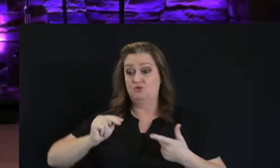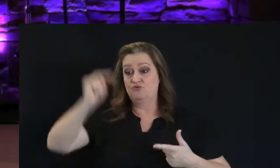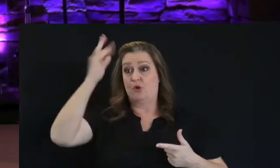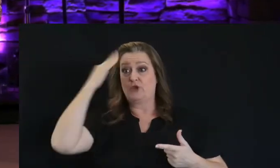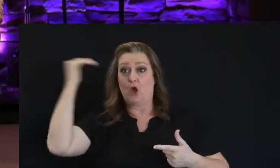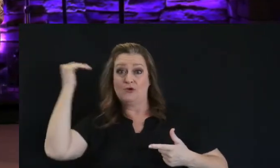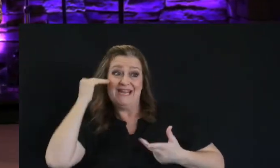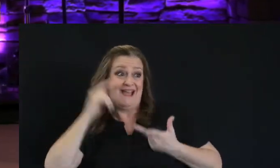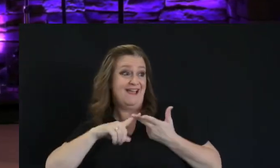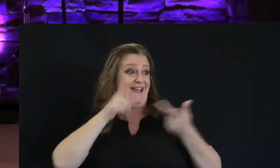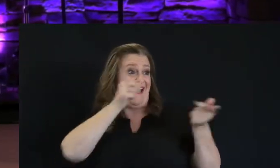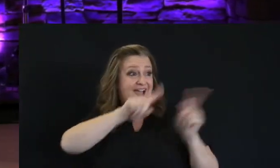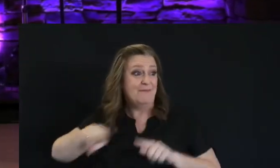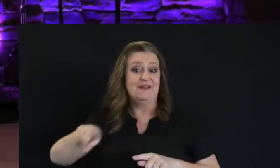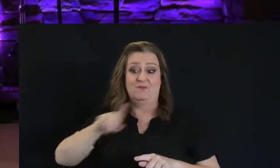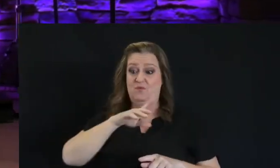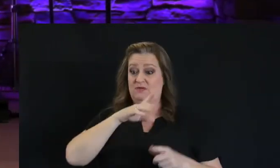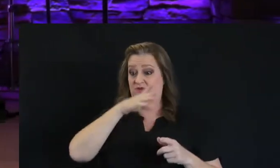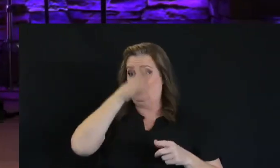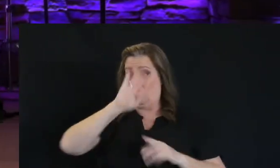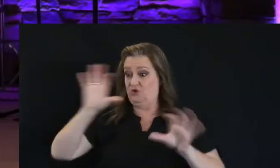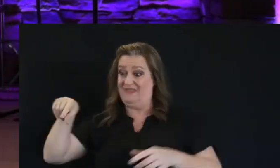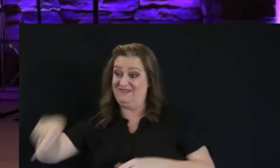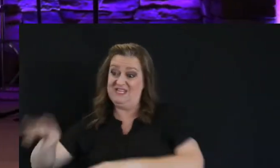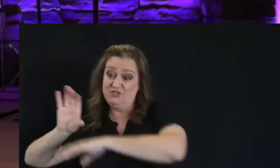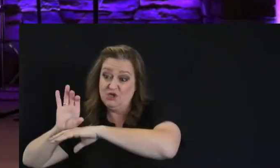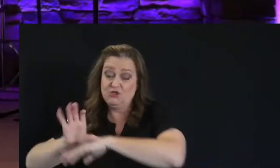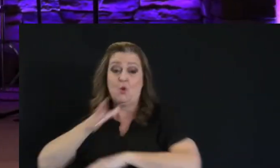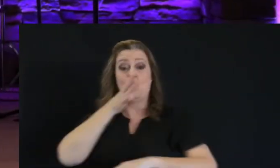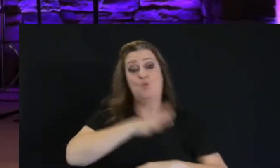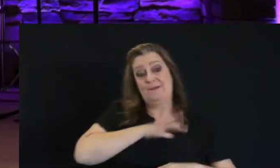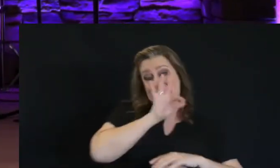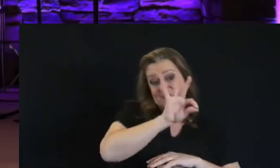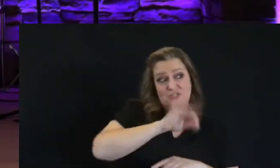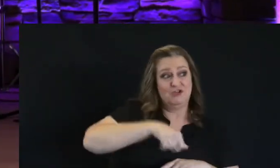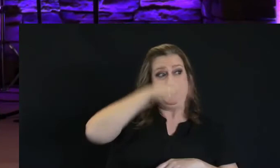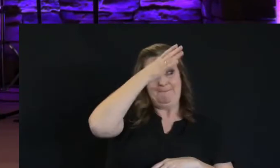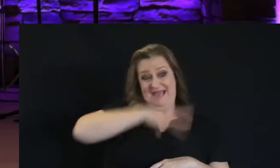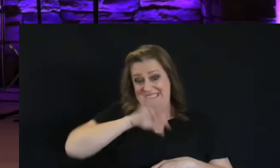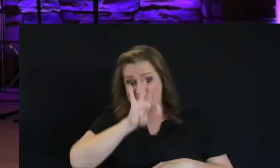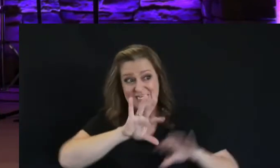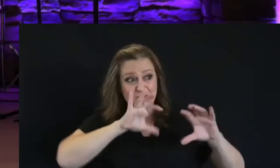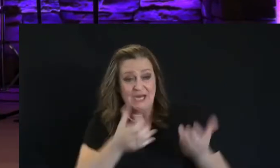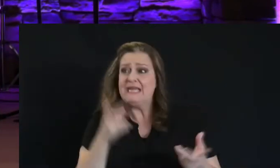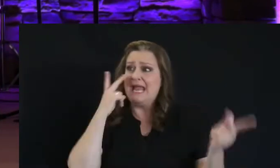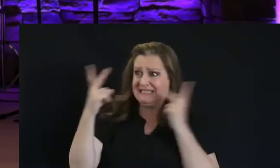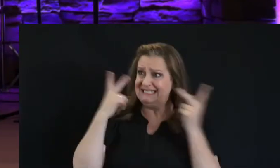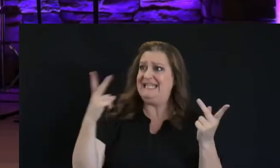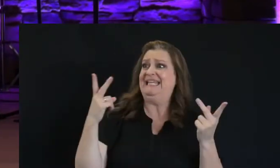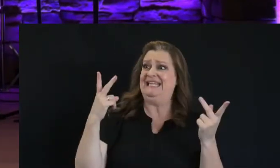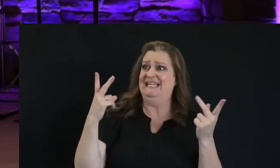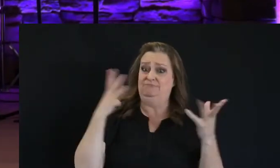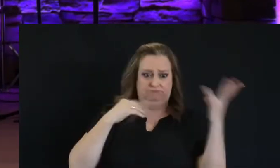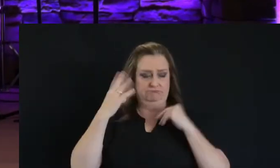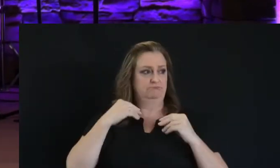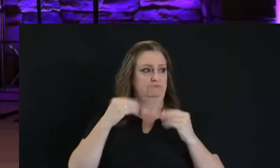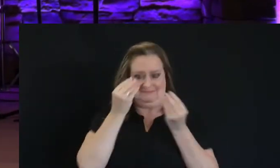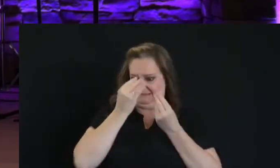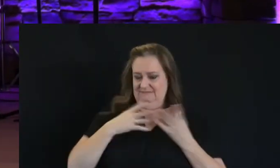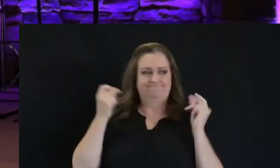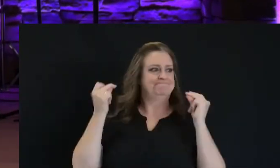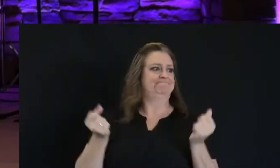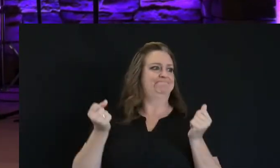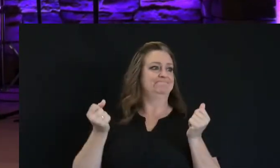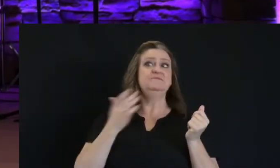what's happening about what God is doing in this church, in the women's ministry, in the men's ministry. We can see it before our very eyes and get that information